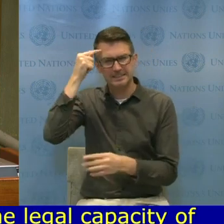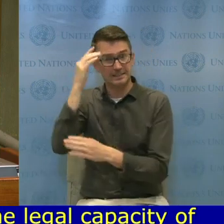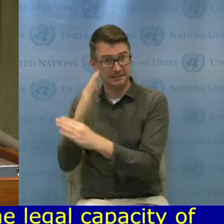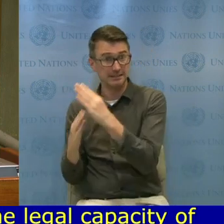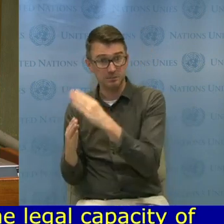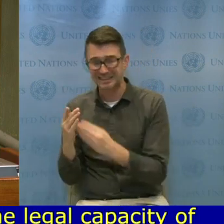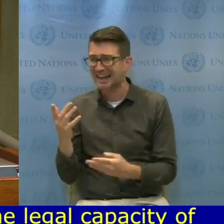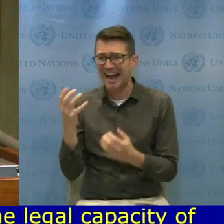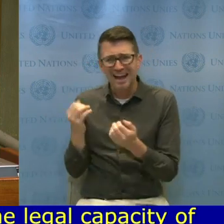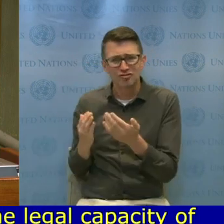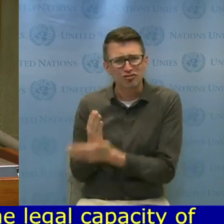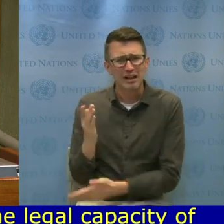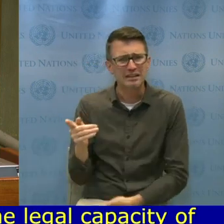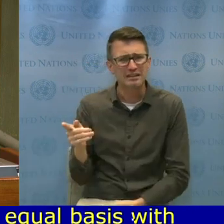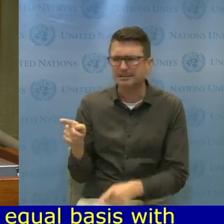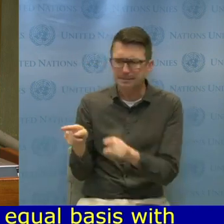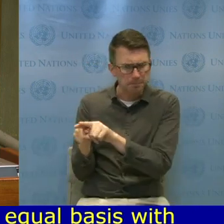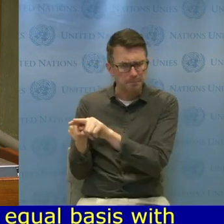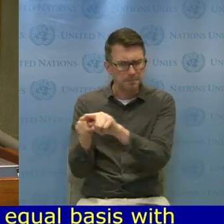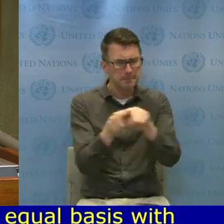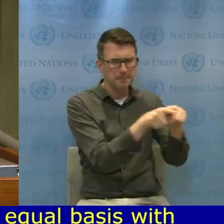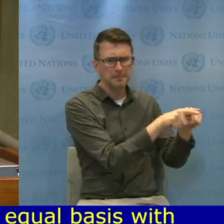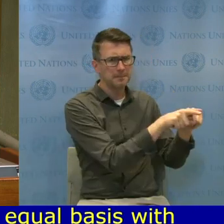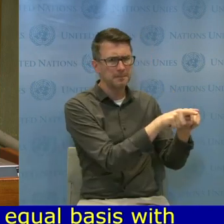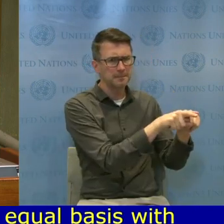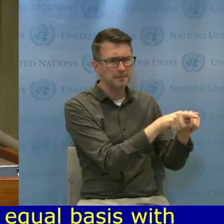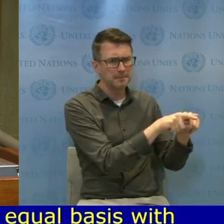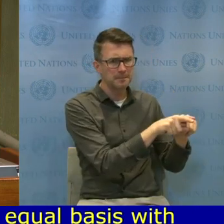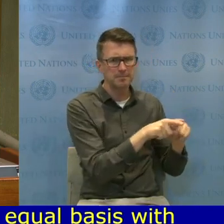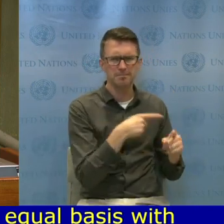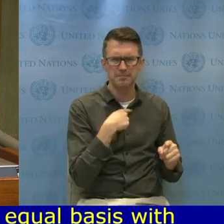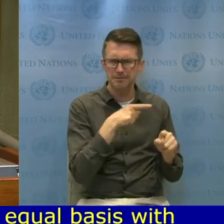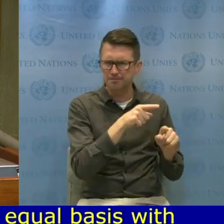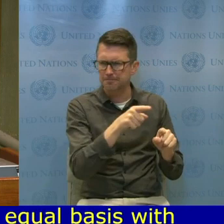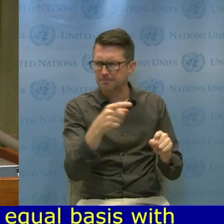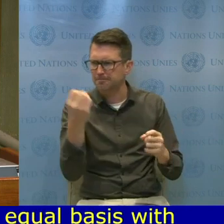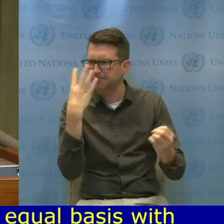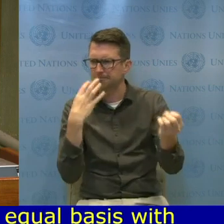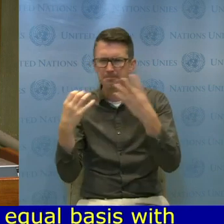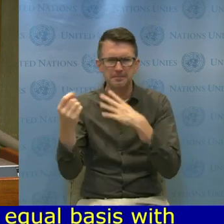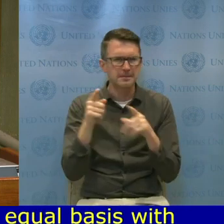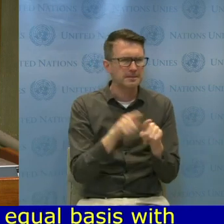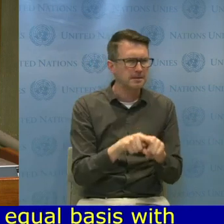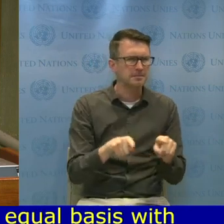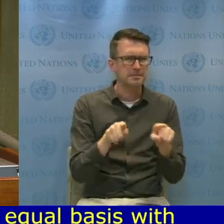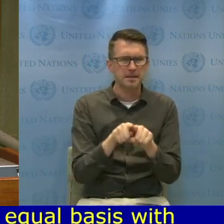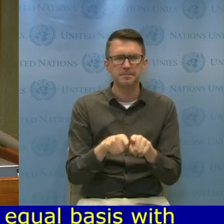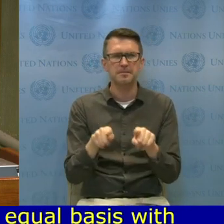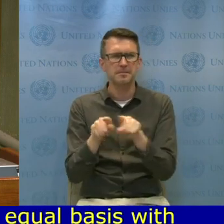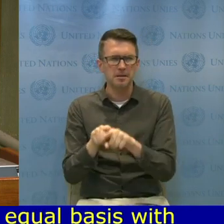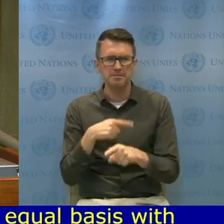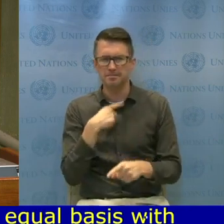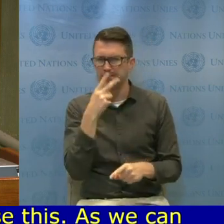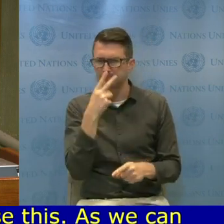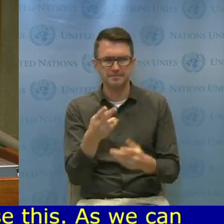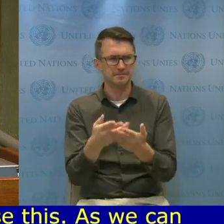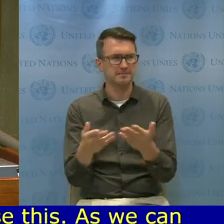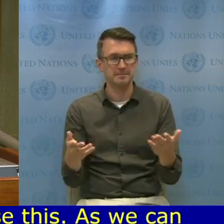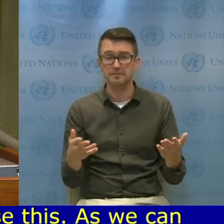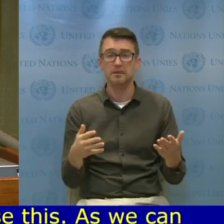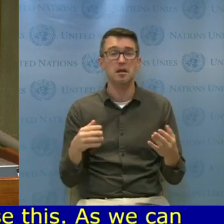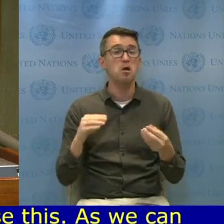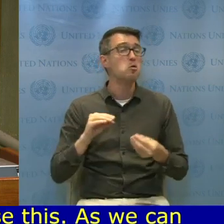again and again, one of the basic problems for persons with psychosocial disability especially is their lack of